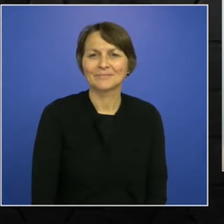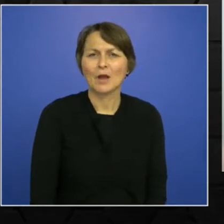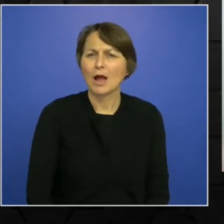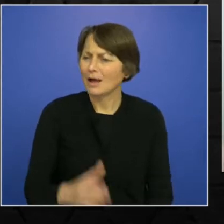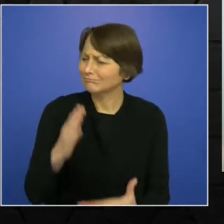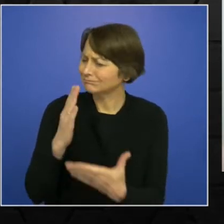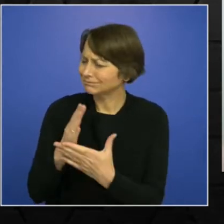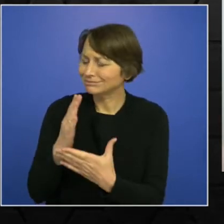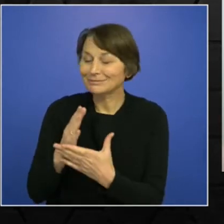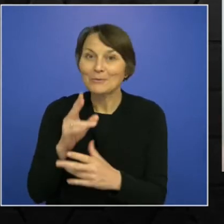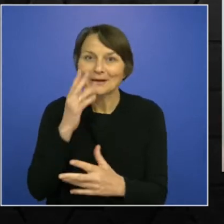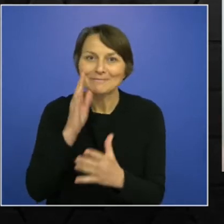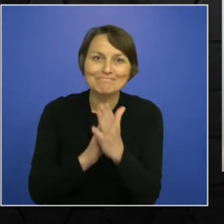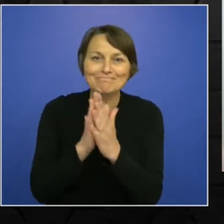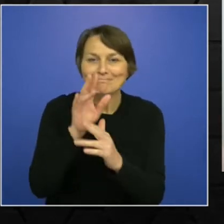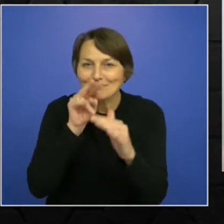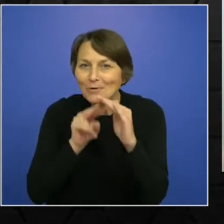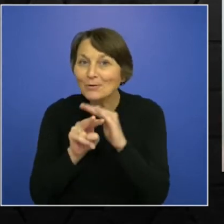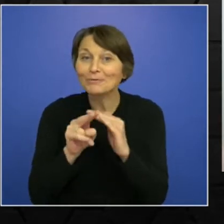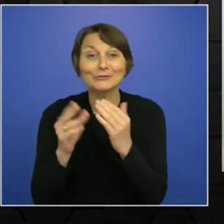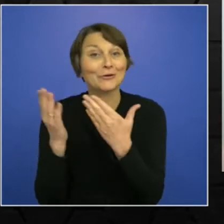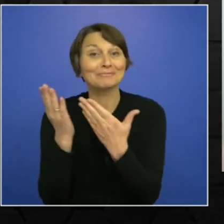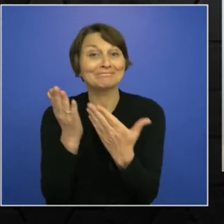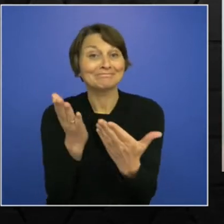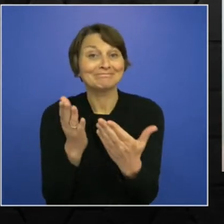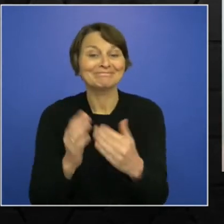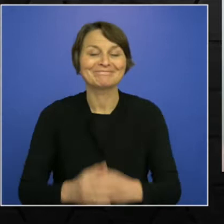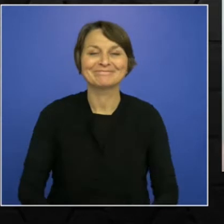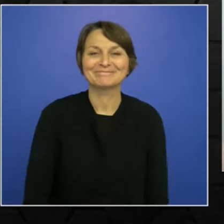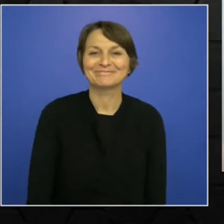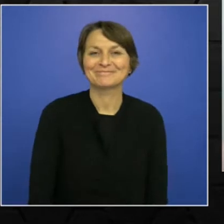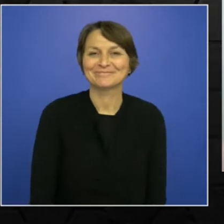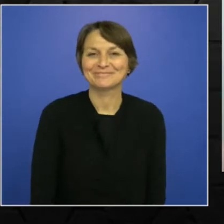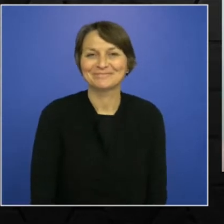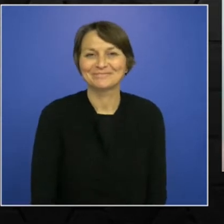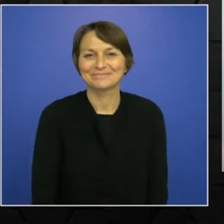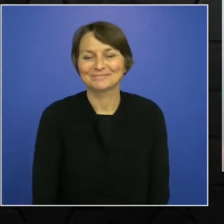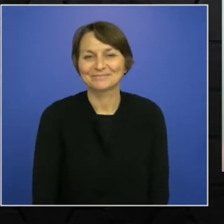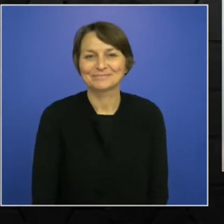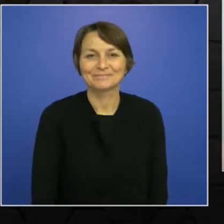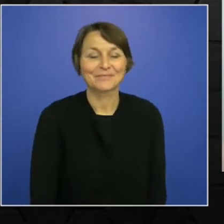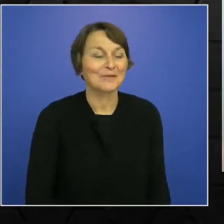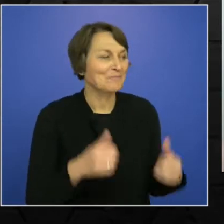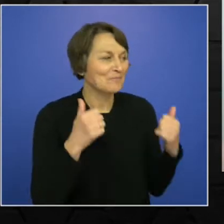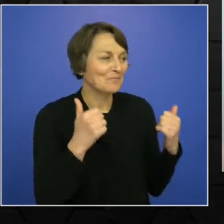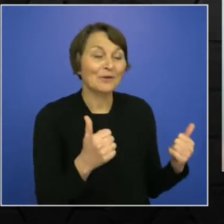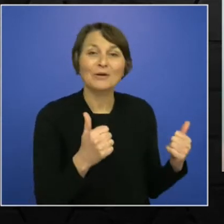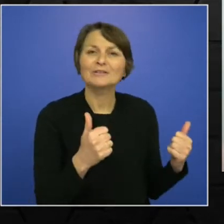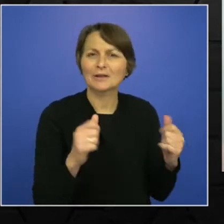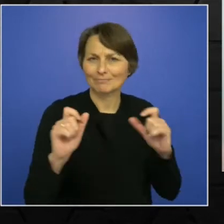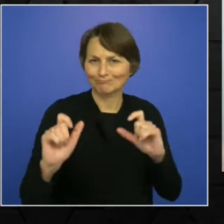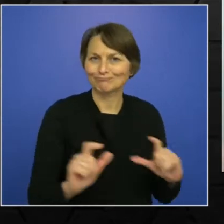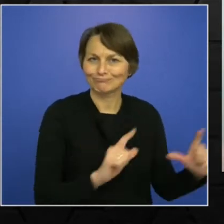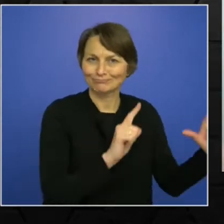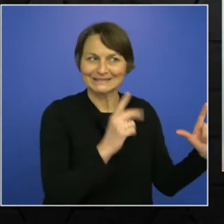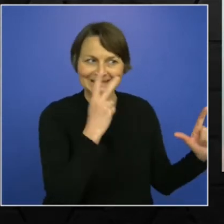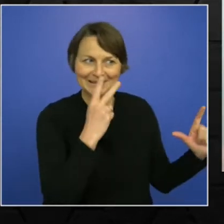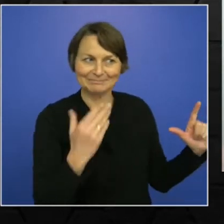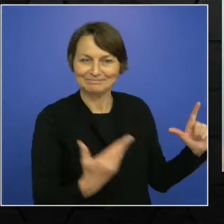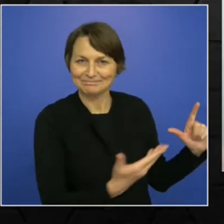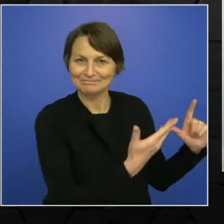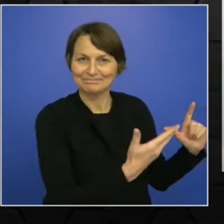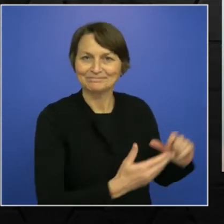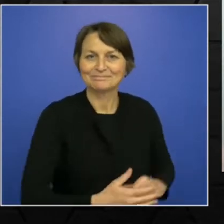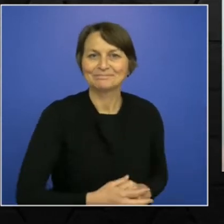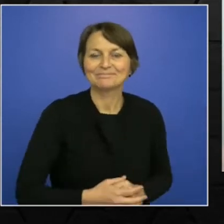to it. And the stage is yours. Take it away. All right, just I'm sharing my screen. Just let me know if the resolution